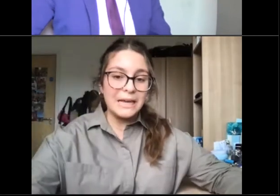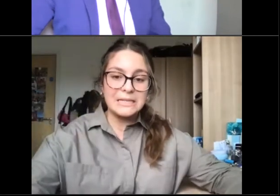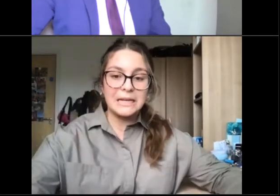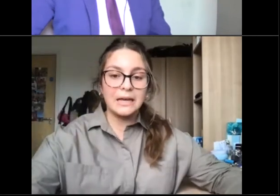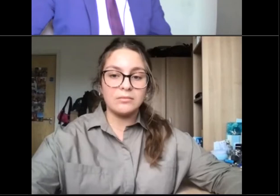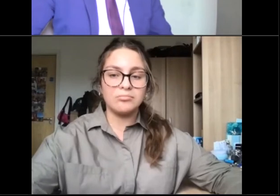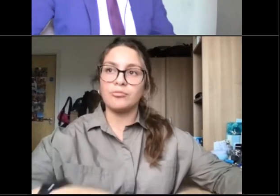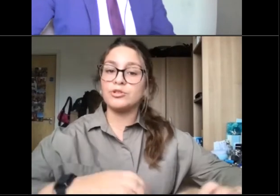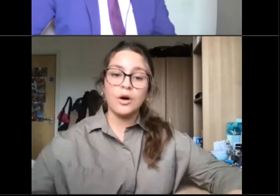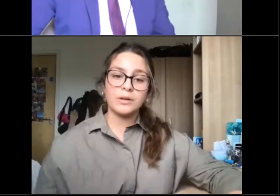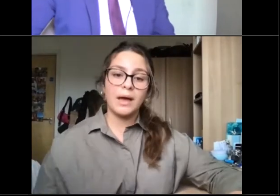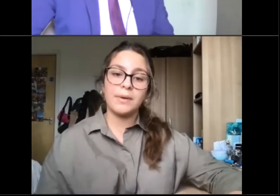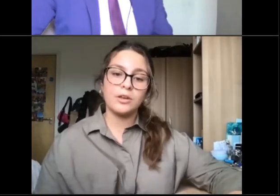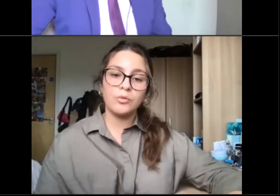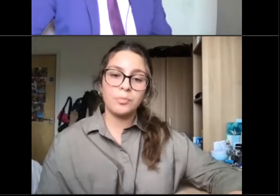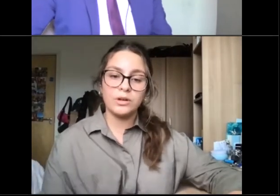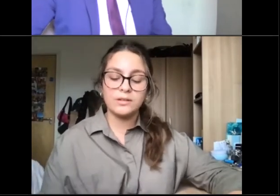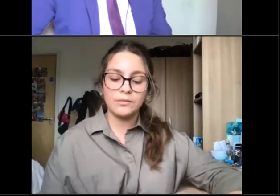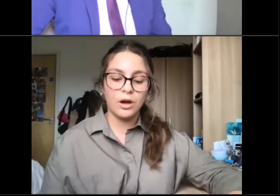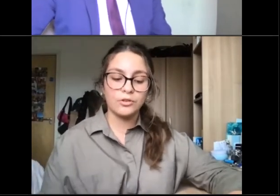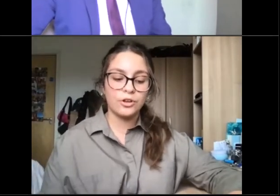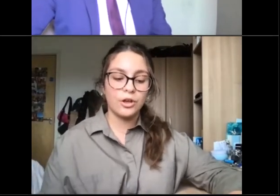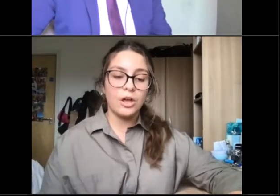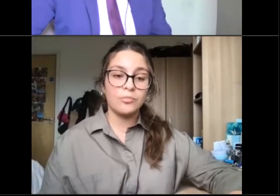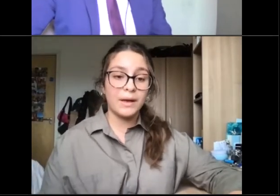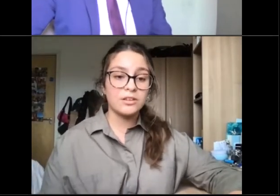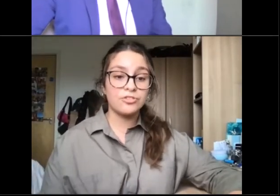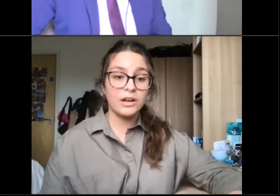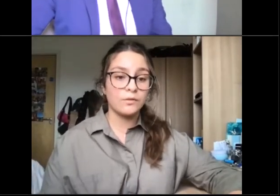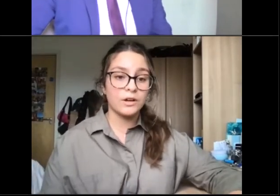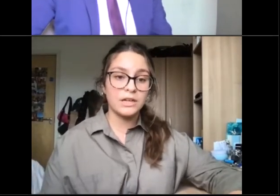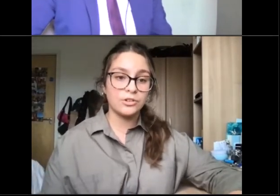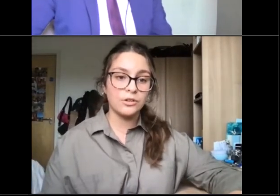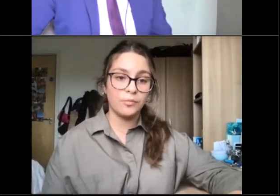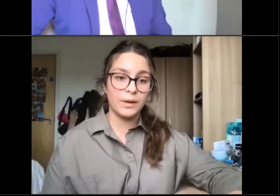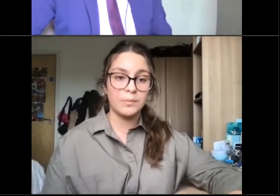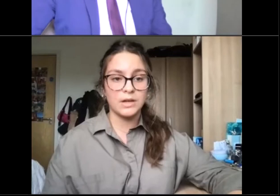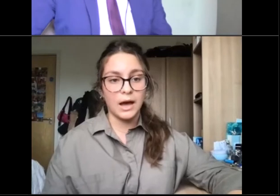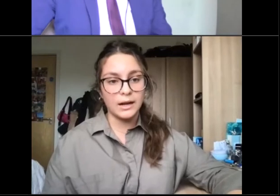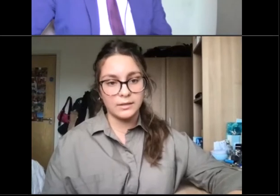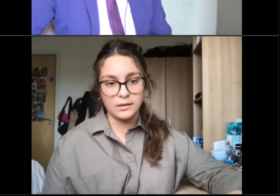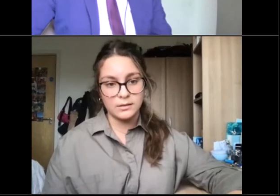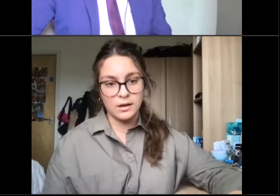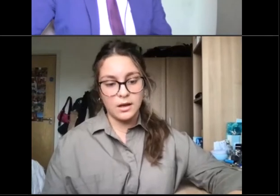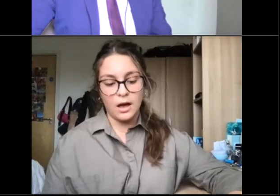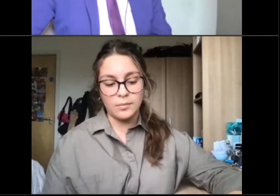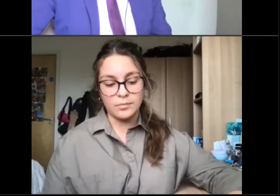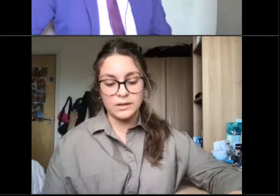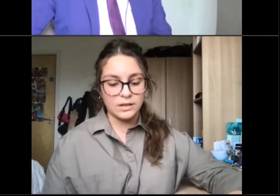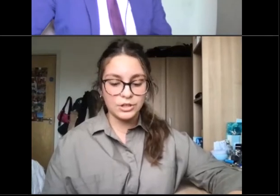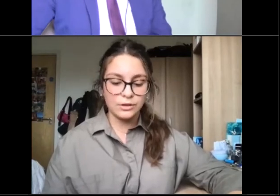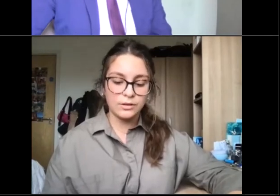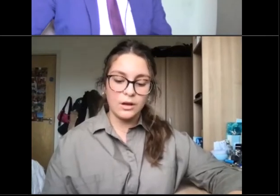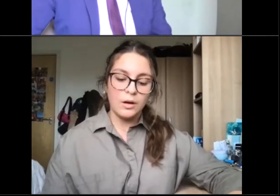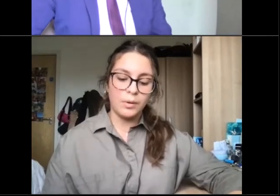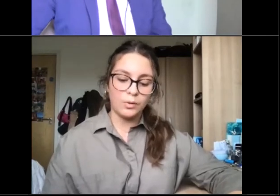This could be easily resolved, in my opinion, with policy in regards to better training of our teachers, of being able to highlight